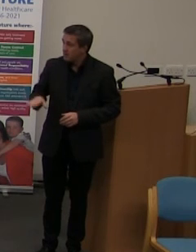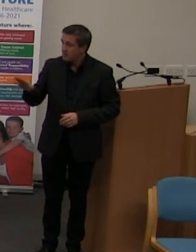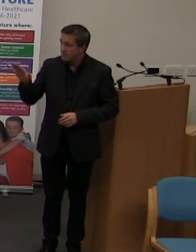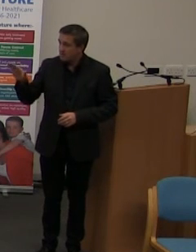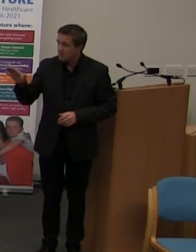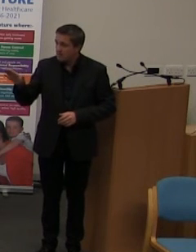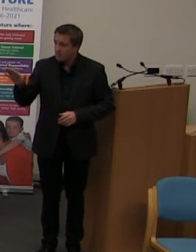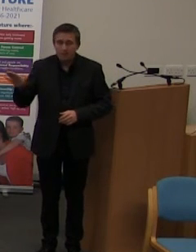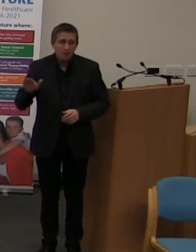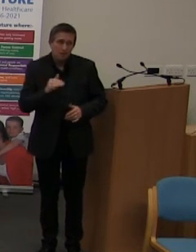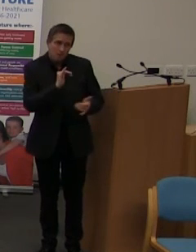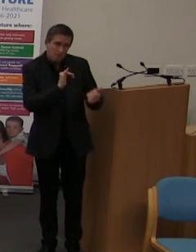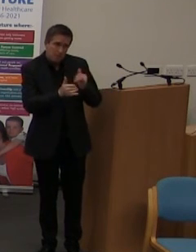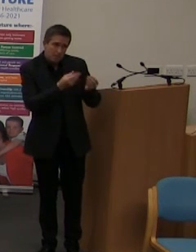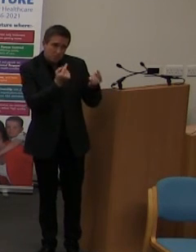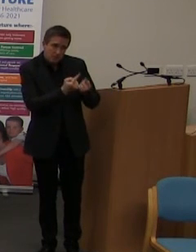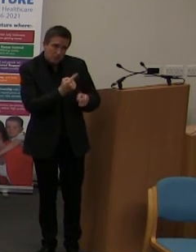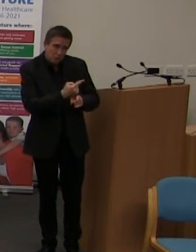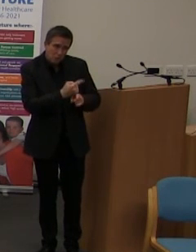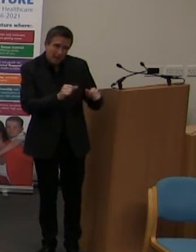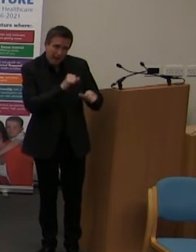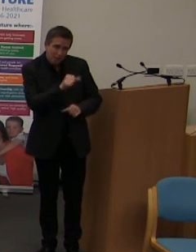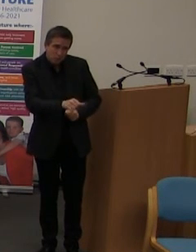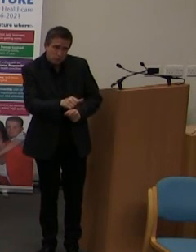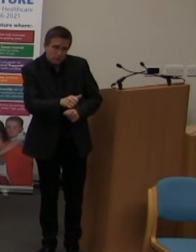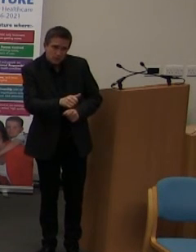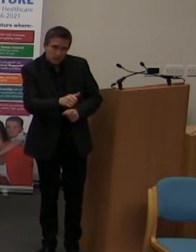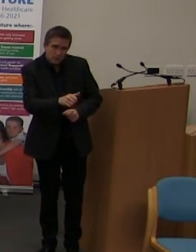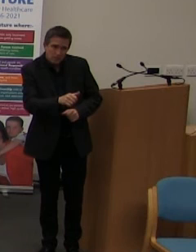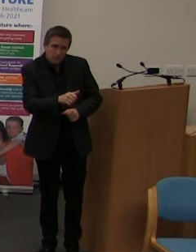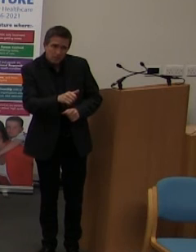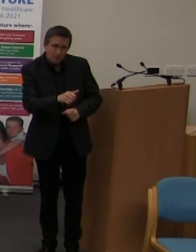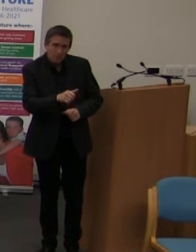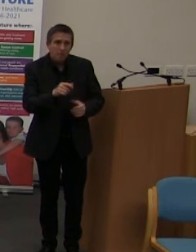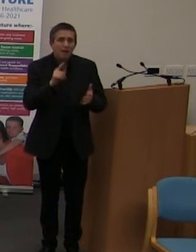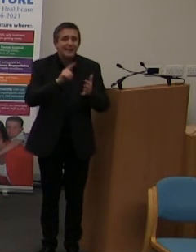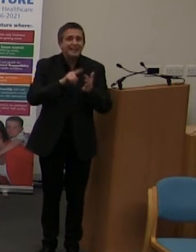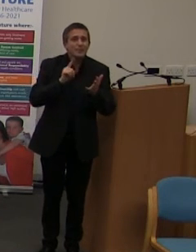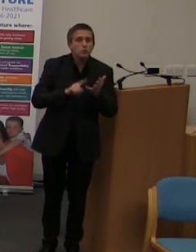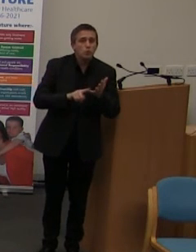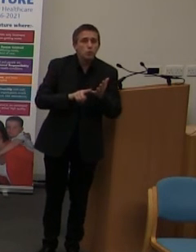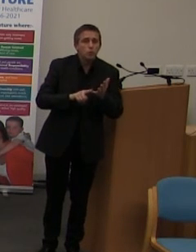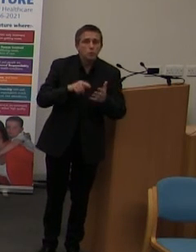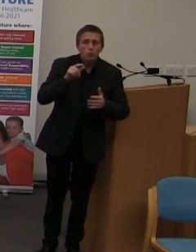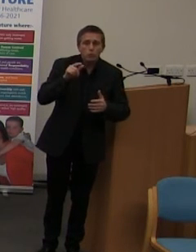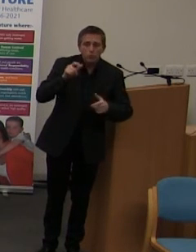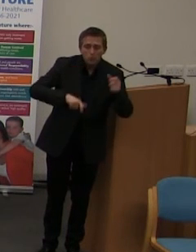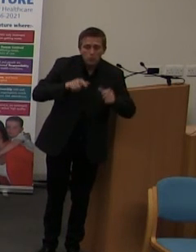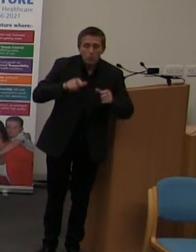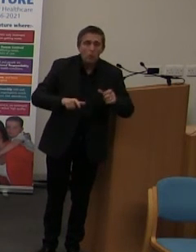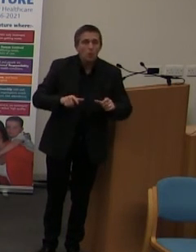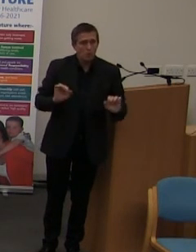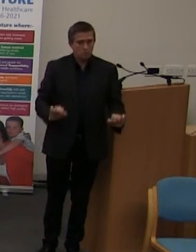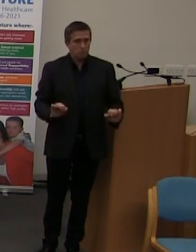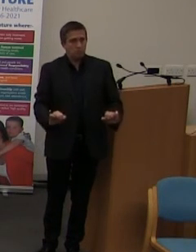Maybe I can catch up with some of these issues afterwards. Certainly know that the in terms of EU nationals working in the NHS, the EU